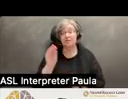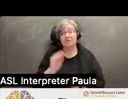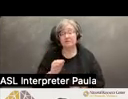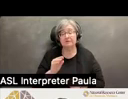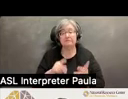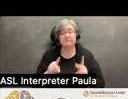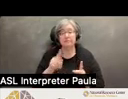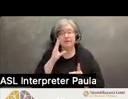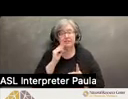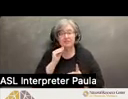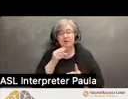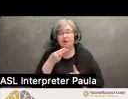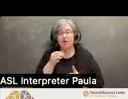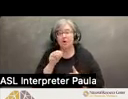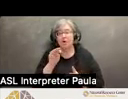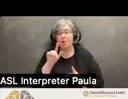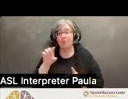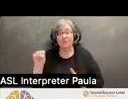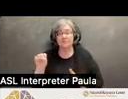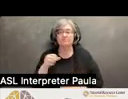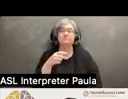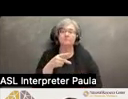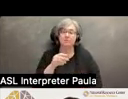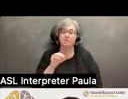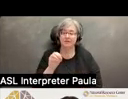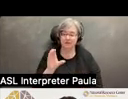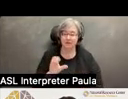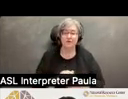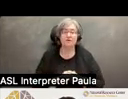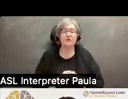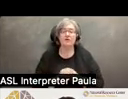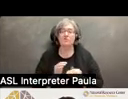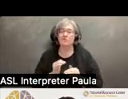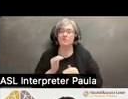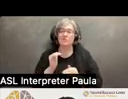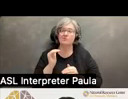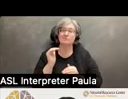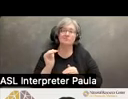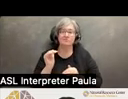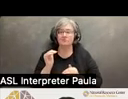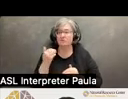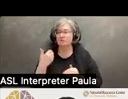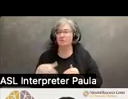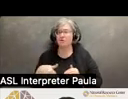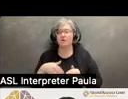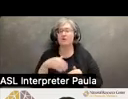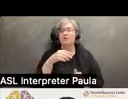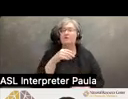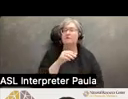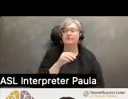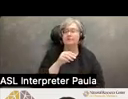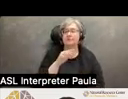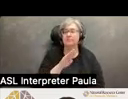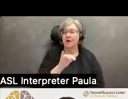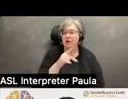homelessness identified as people of color. This overrepresentation of Indigenous, Black, and other people of color